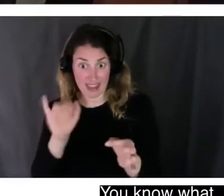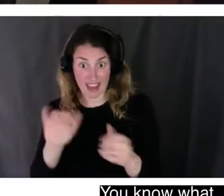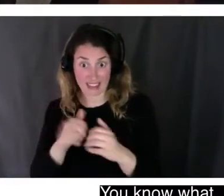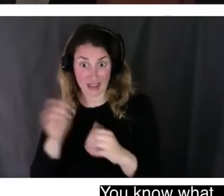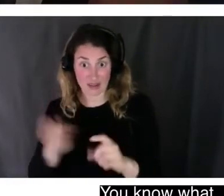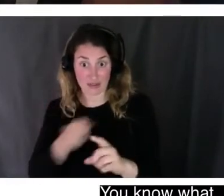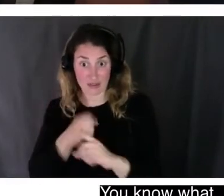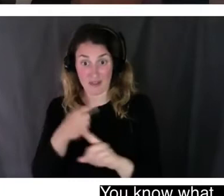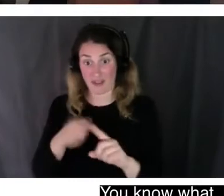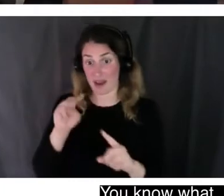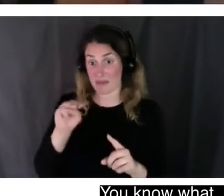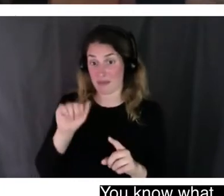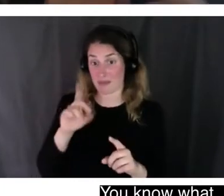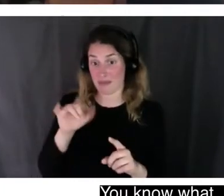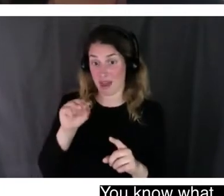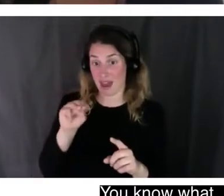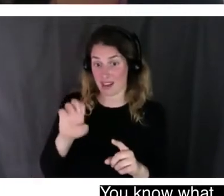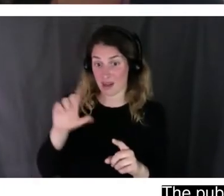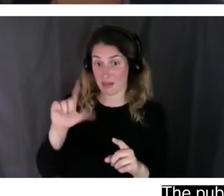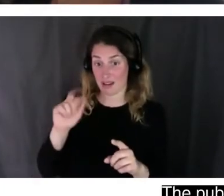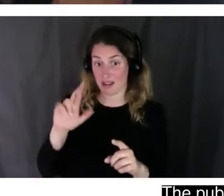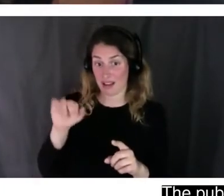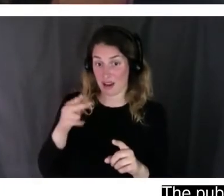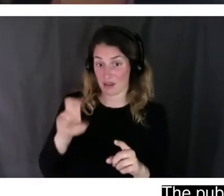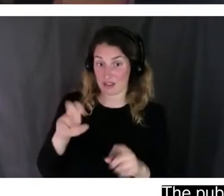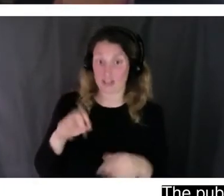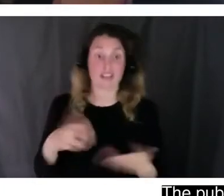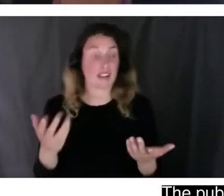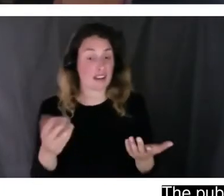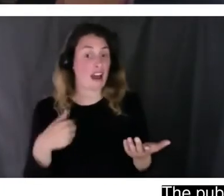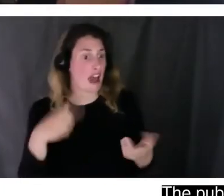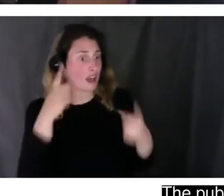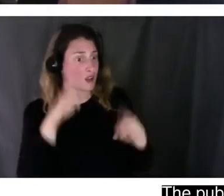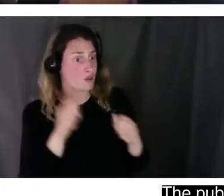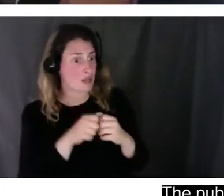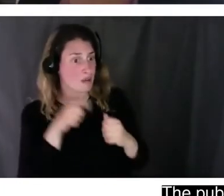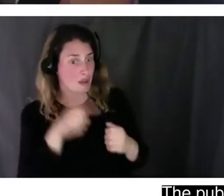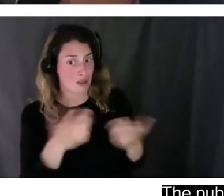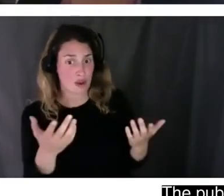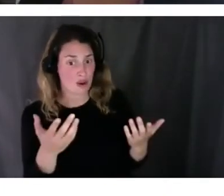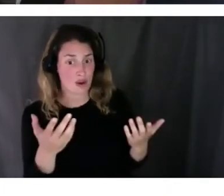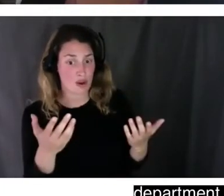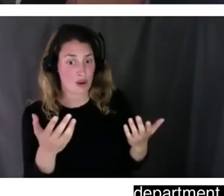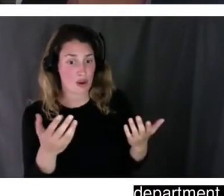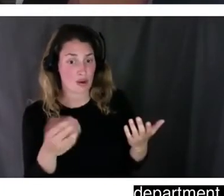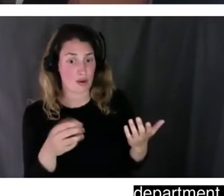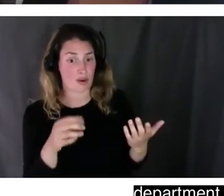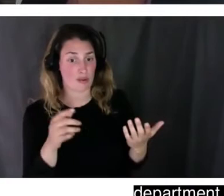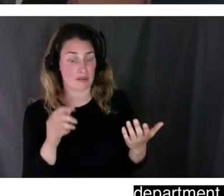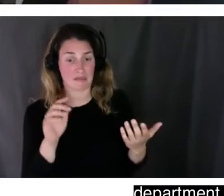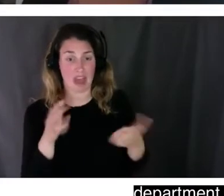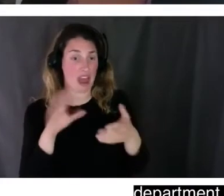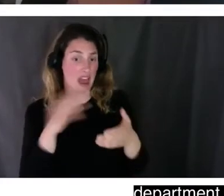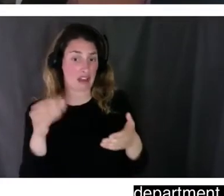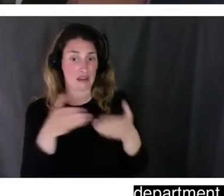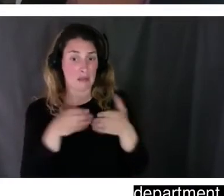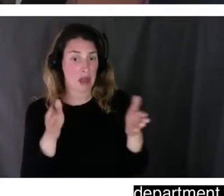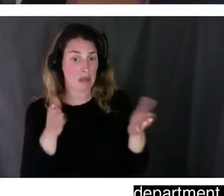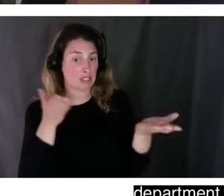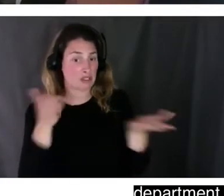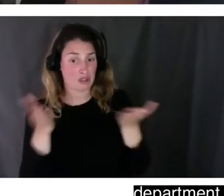I agree 100% with Madame Laroche. The public service in general, indeed the department that I work